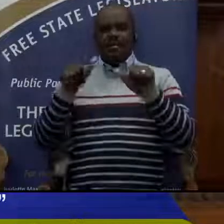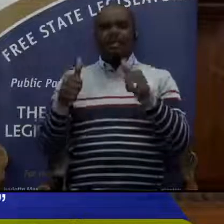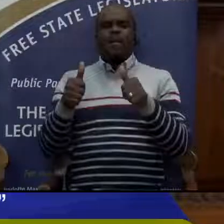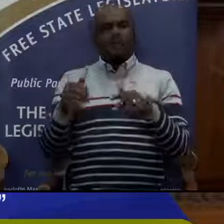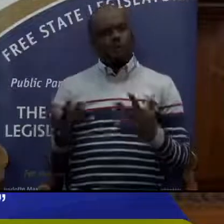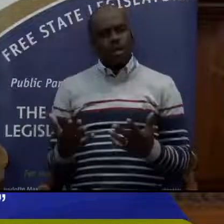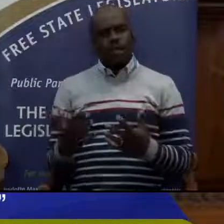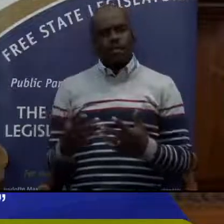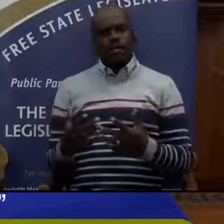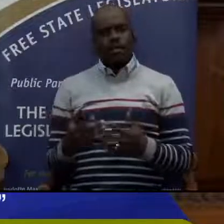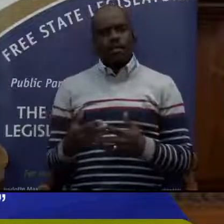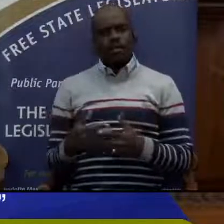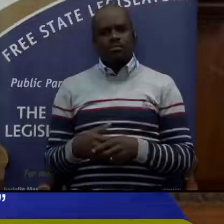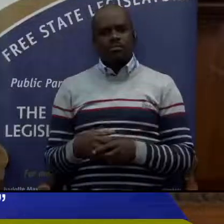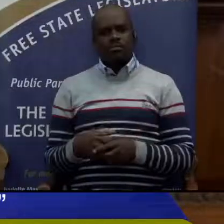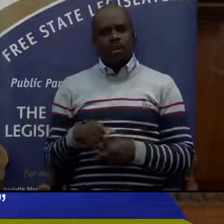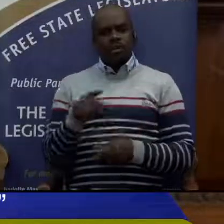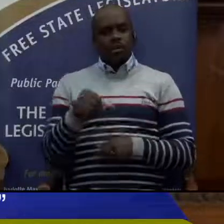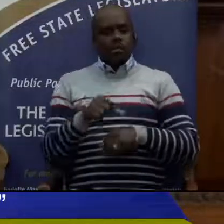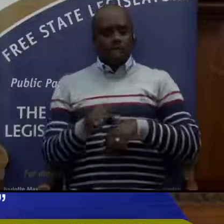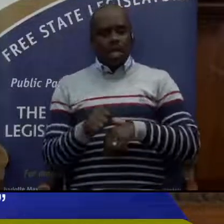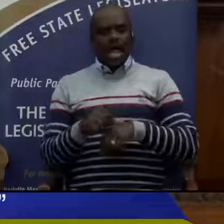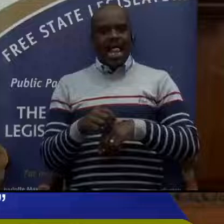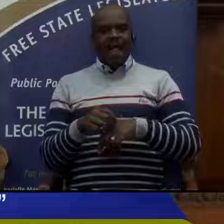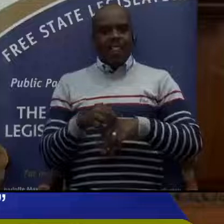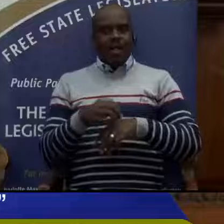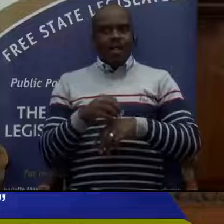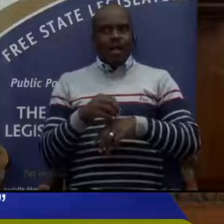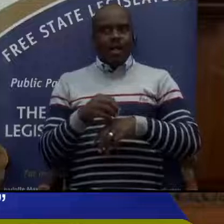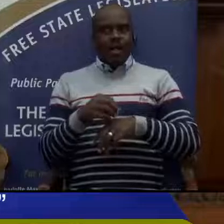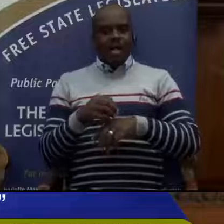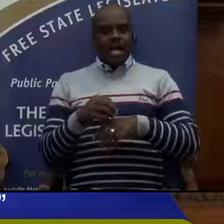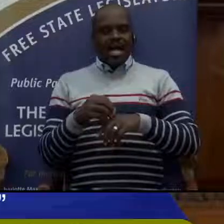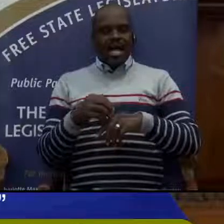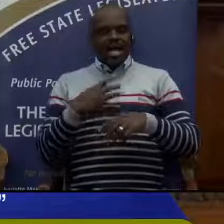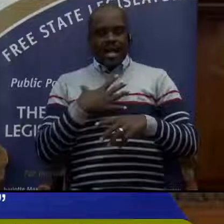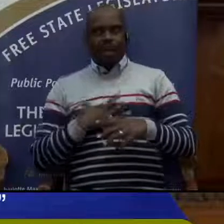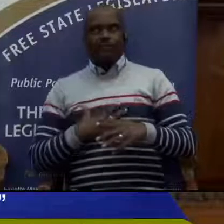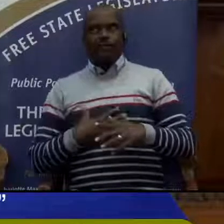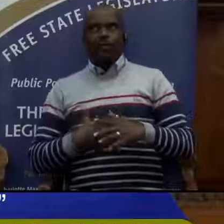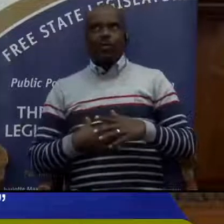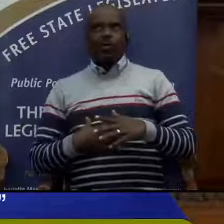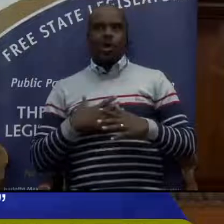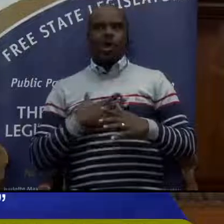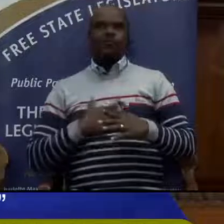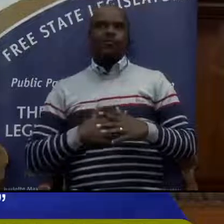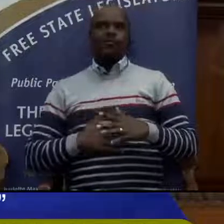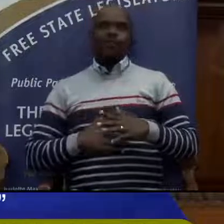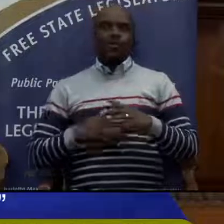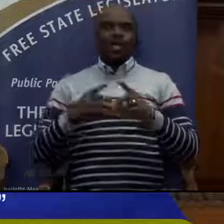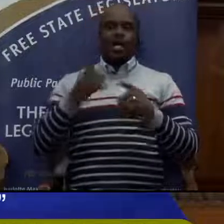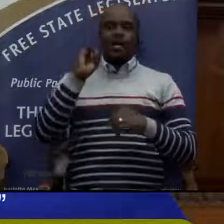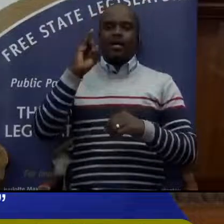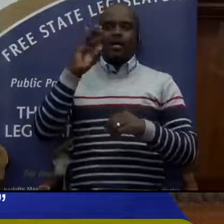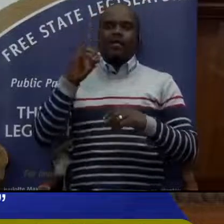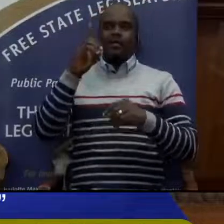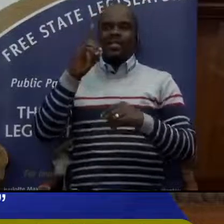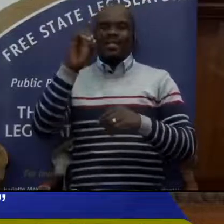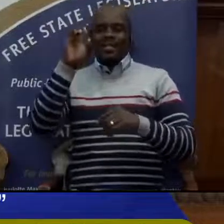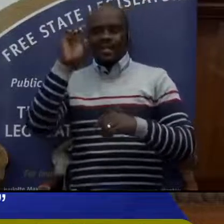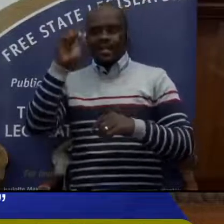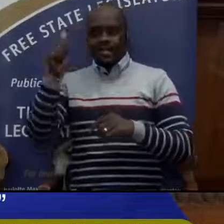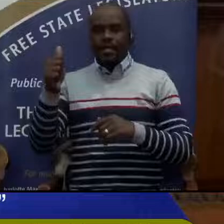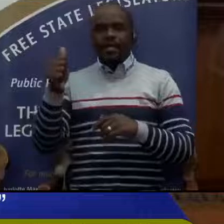Can the wounds heal when the attitude of both the DA and the Freedom Front is an increased